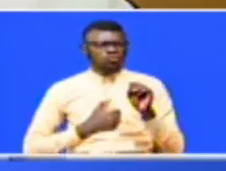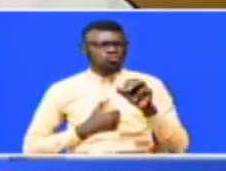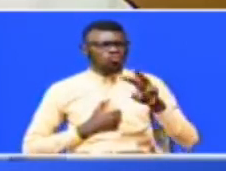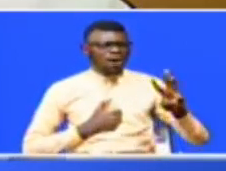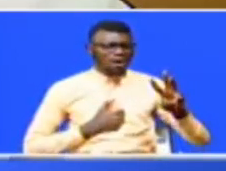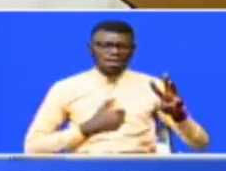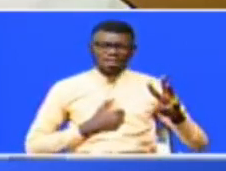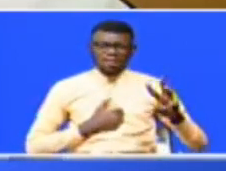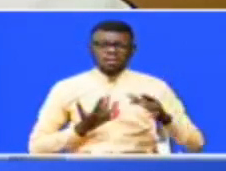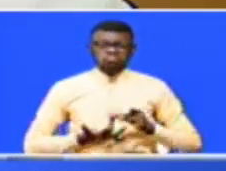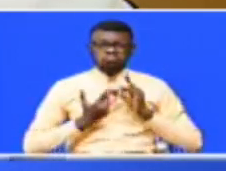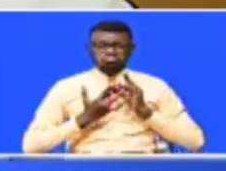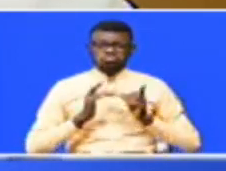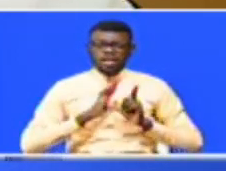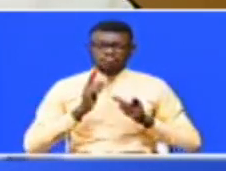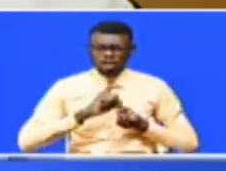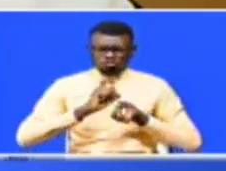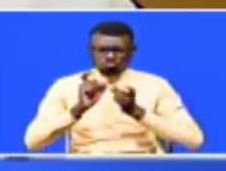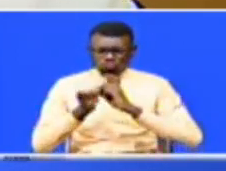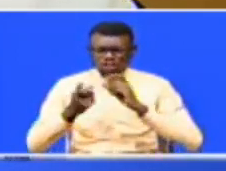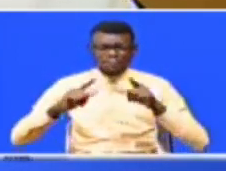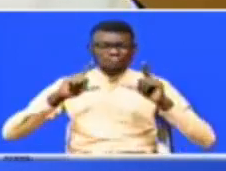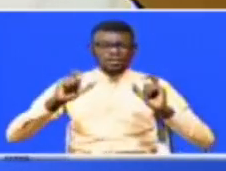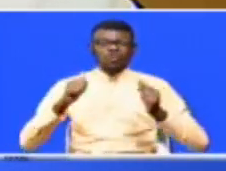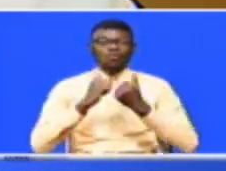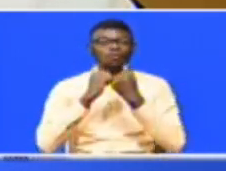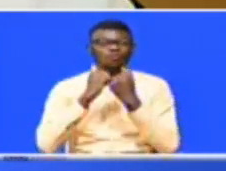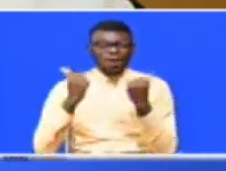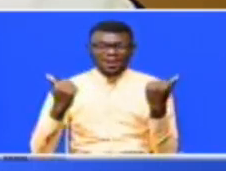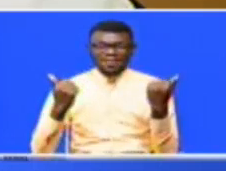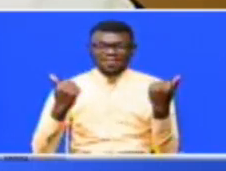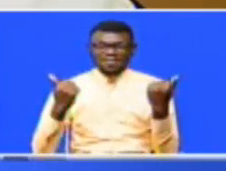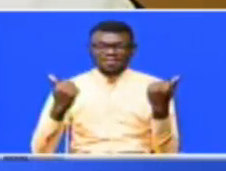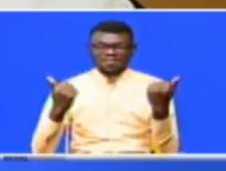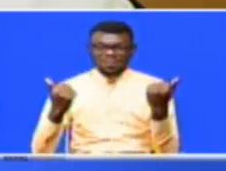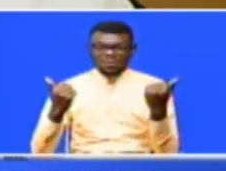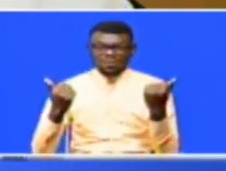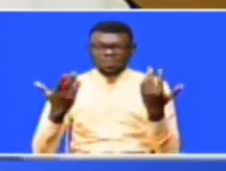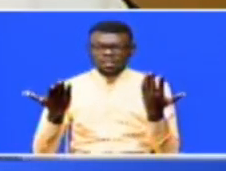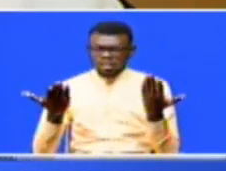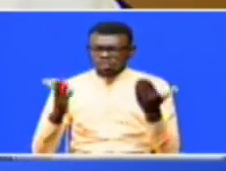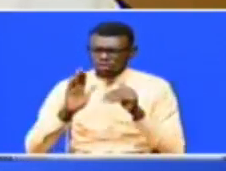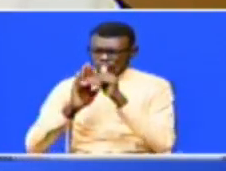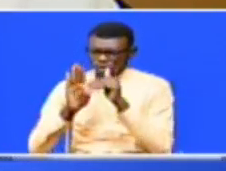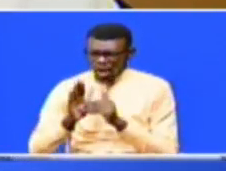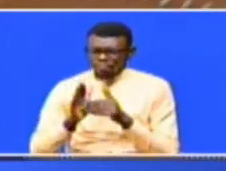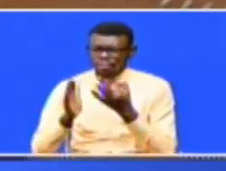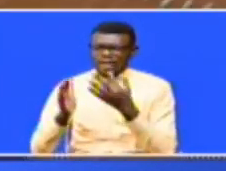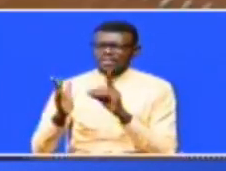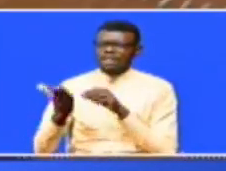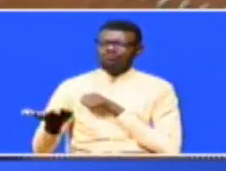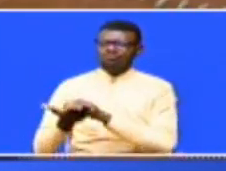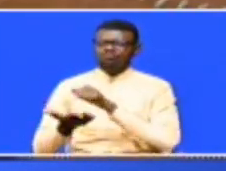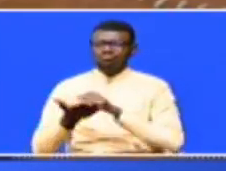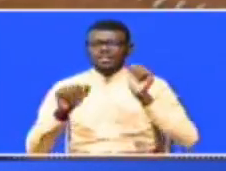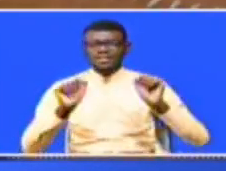software, and then you are able to convert that 3D image into a program that can be interpreted by the 3D printers.